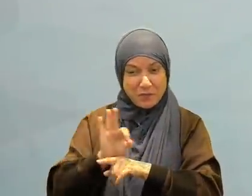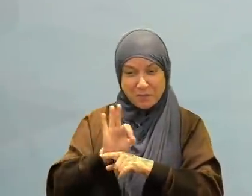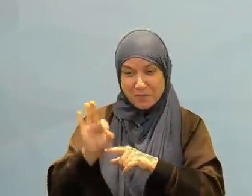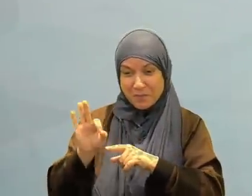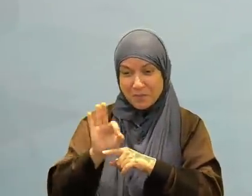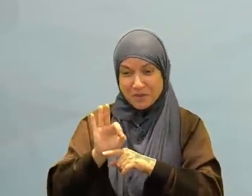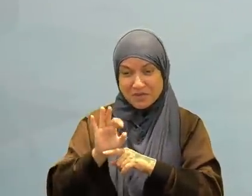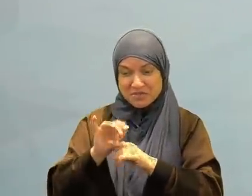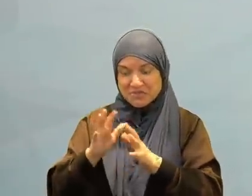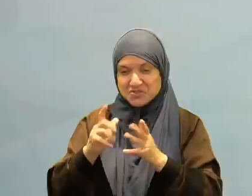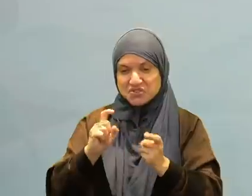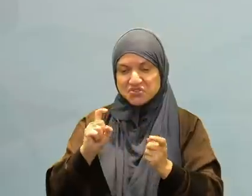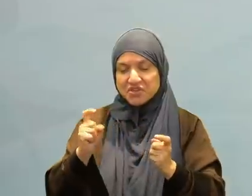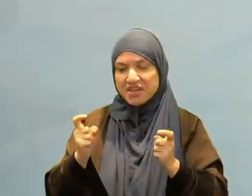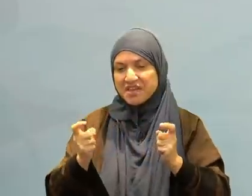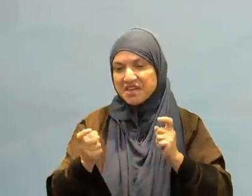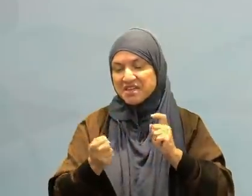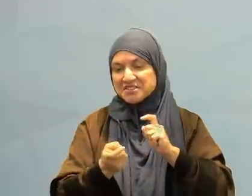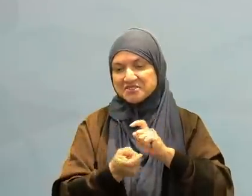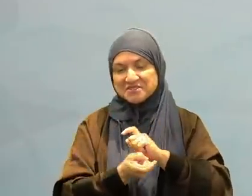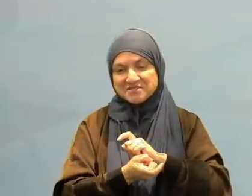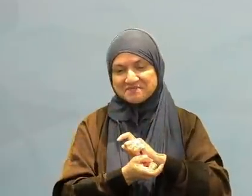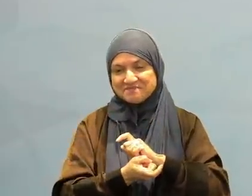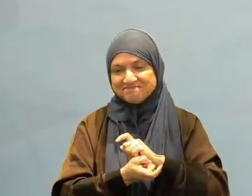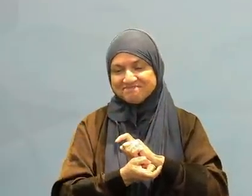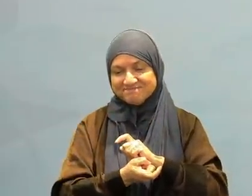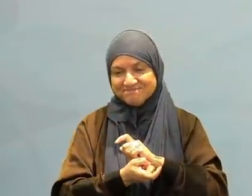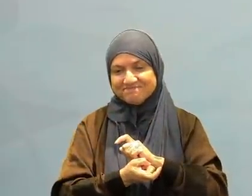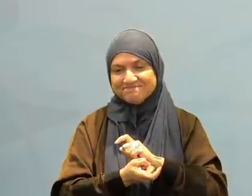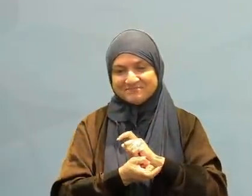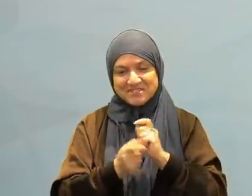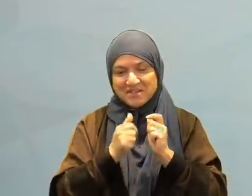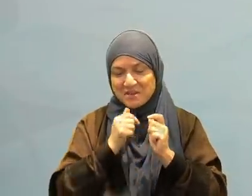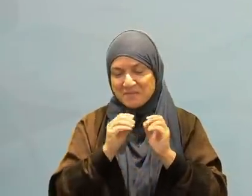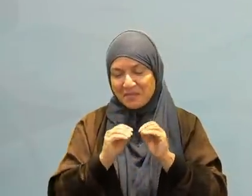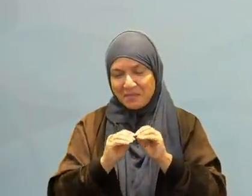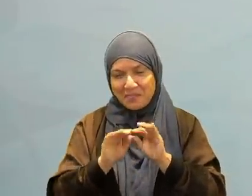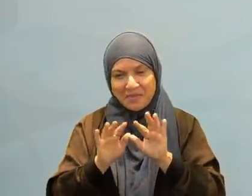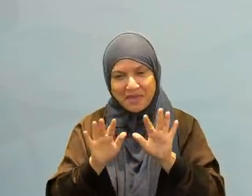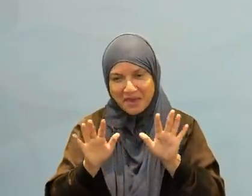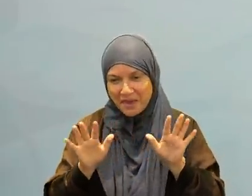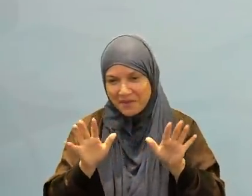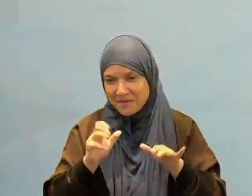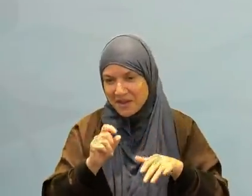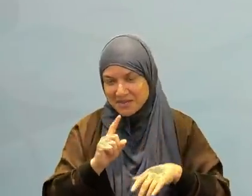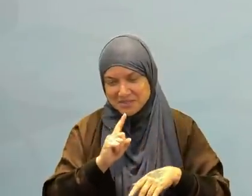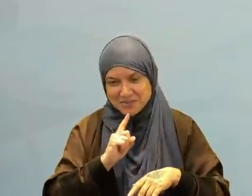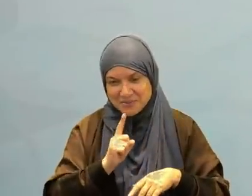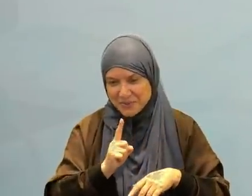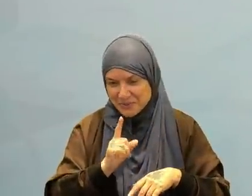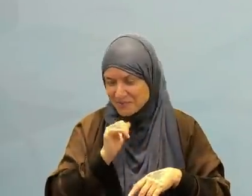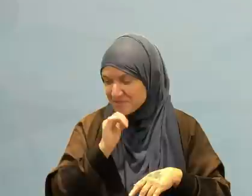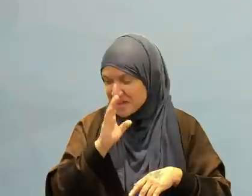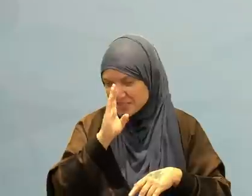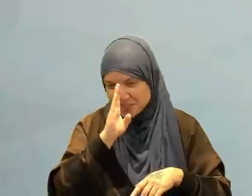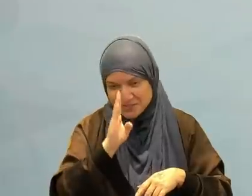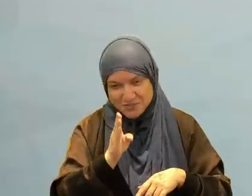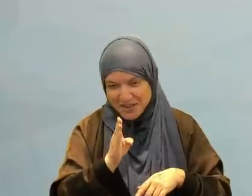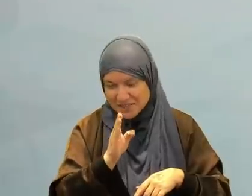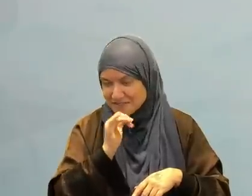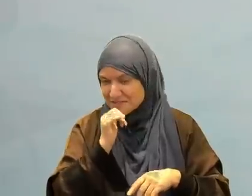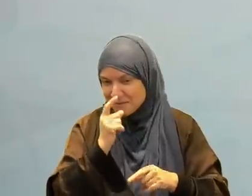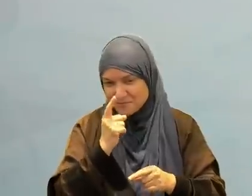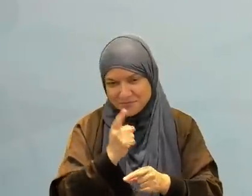Ramadan, which we know is true at this point, then it's only right that our voices only become louder in